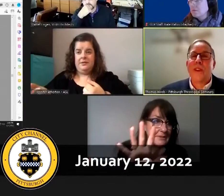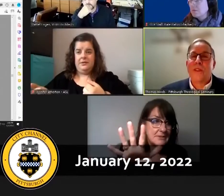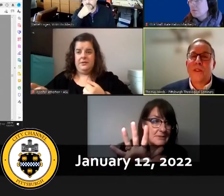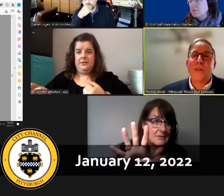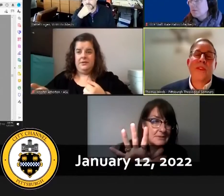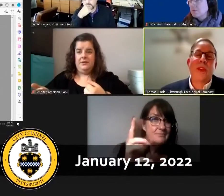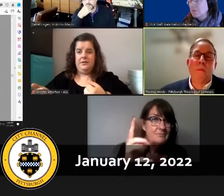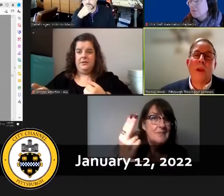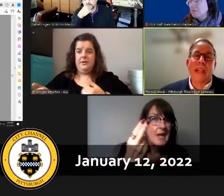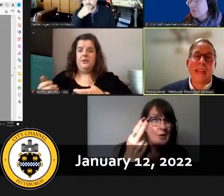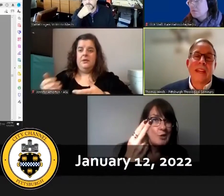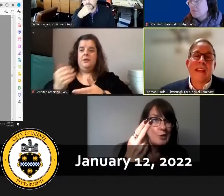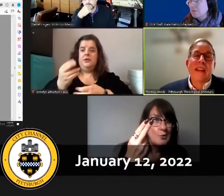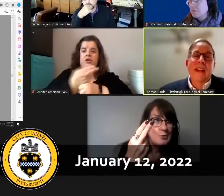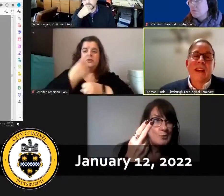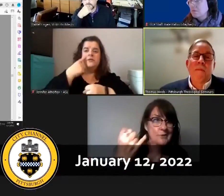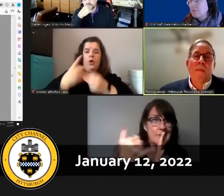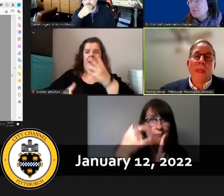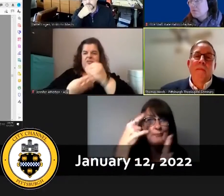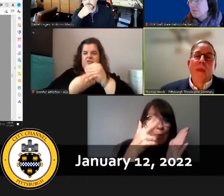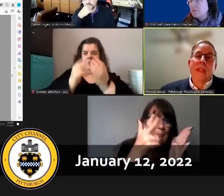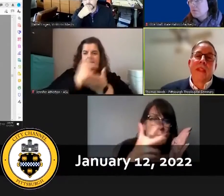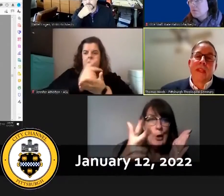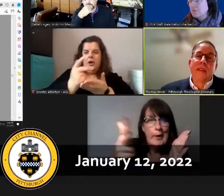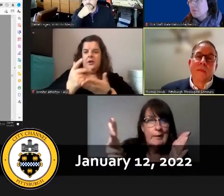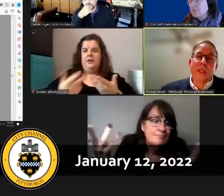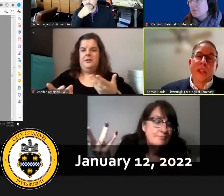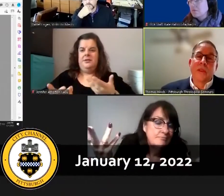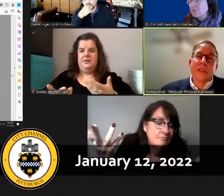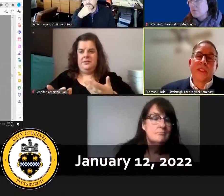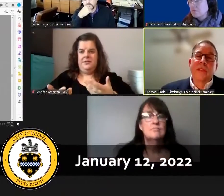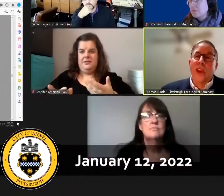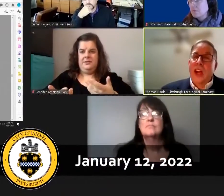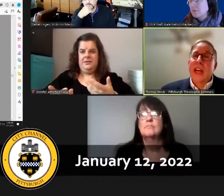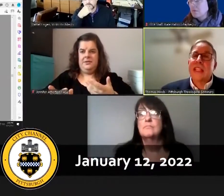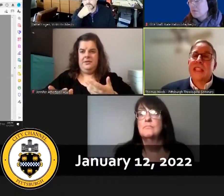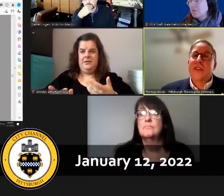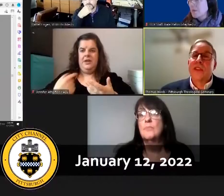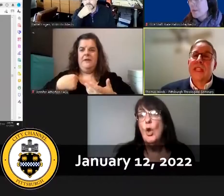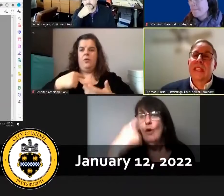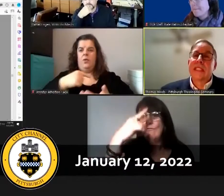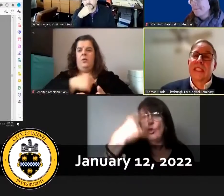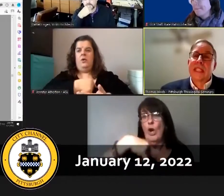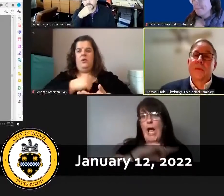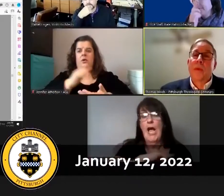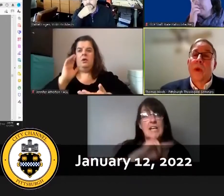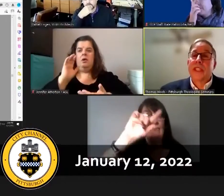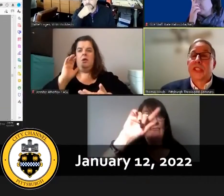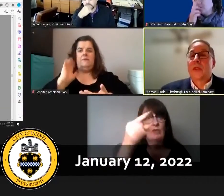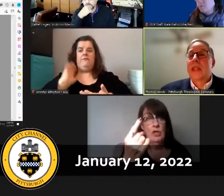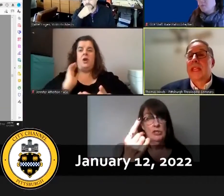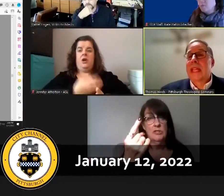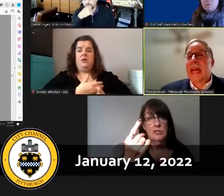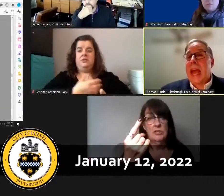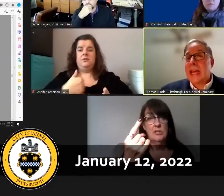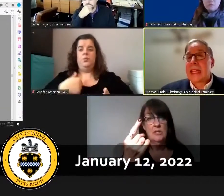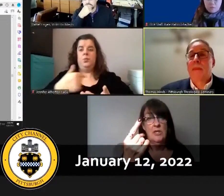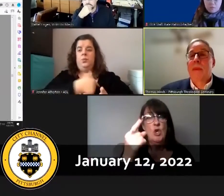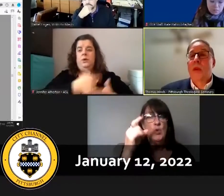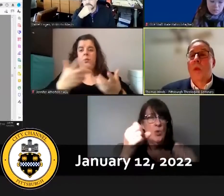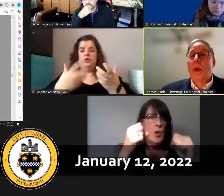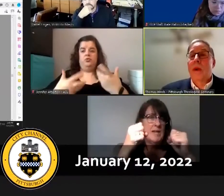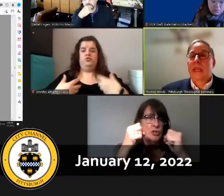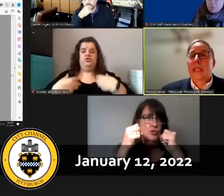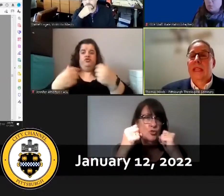overflow parking. But so for us, the first thing is we want to strengthen that academic